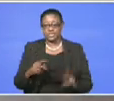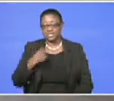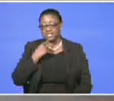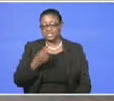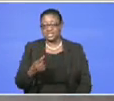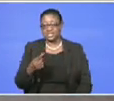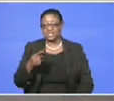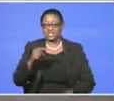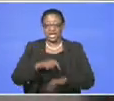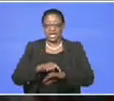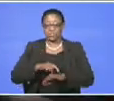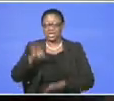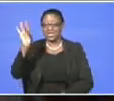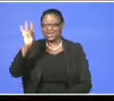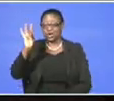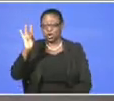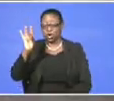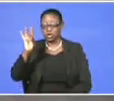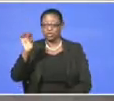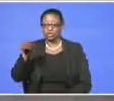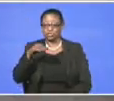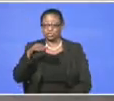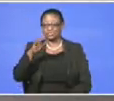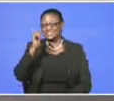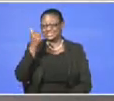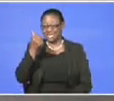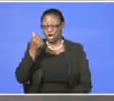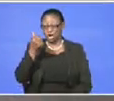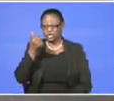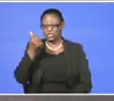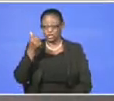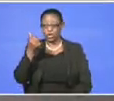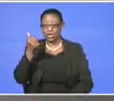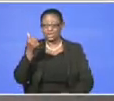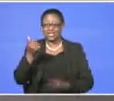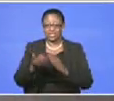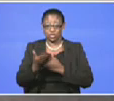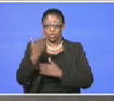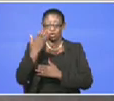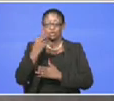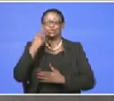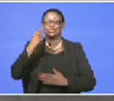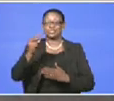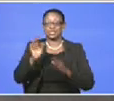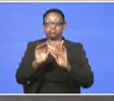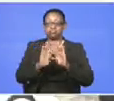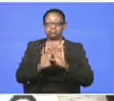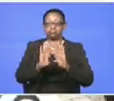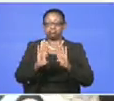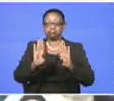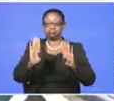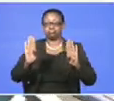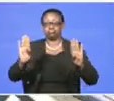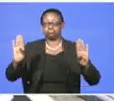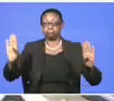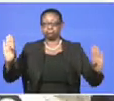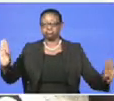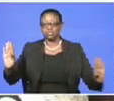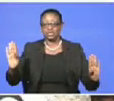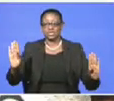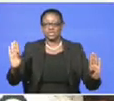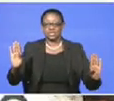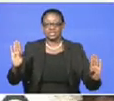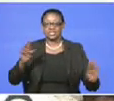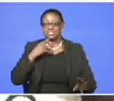8 a.m. in the morning till about 10 a.m., you'll see a constant line of traffic. So it's incumbent upon us to ensure that that road is